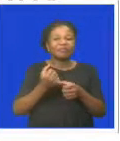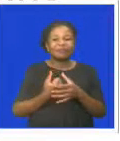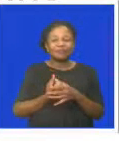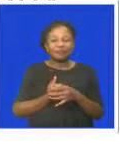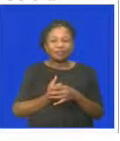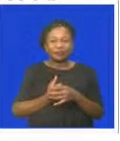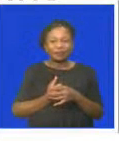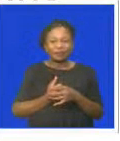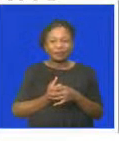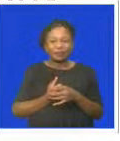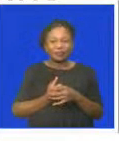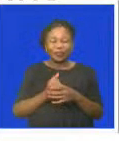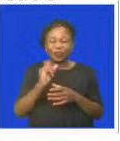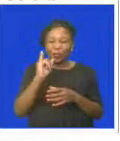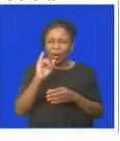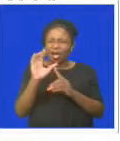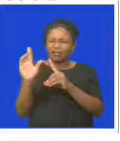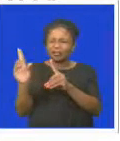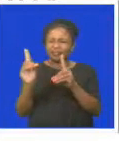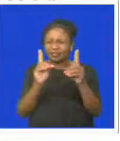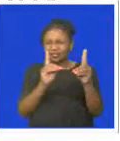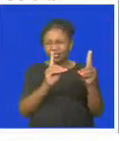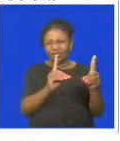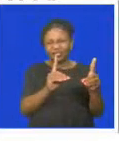occupations. Teacher,